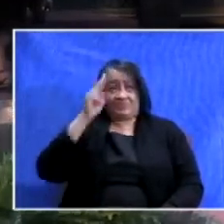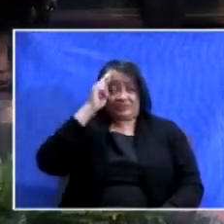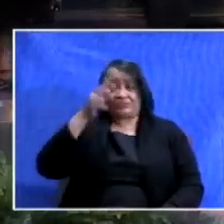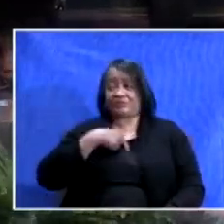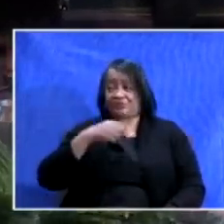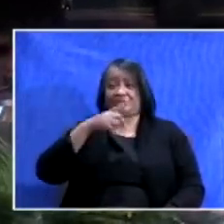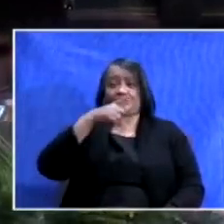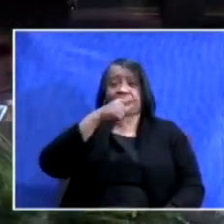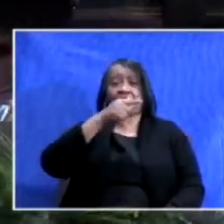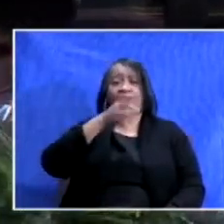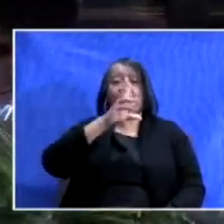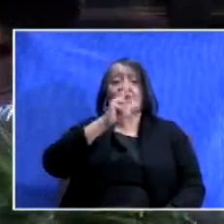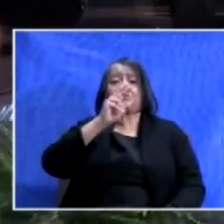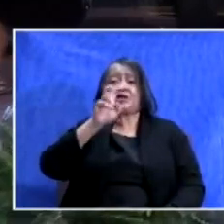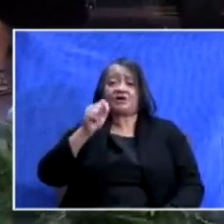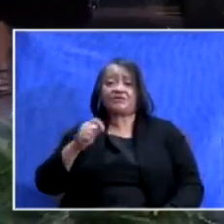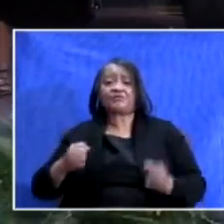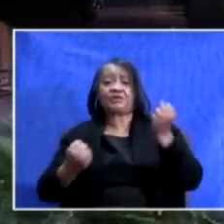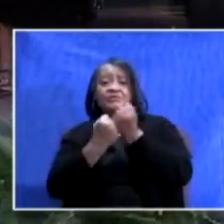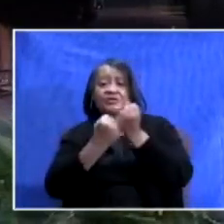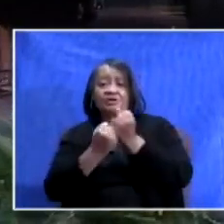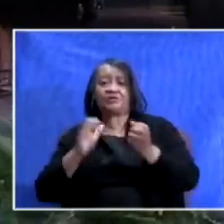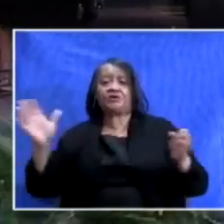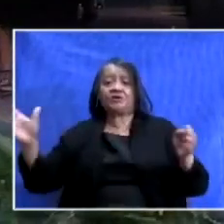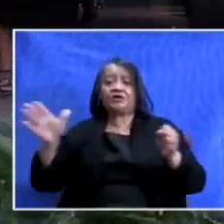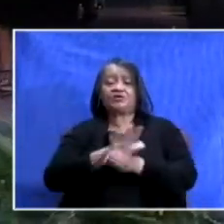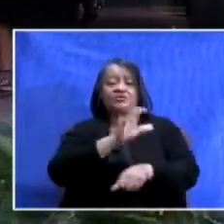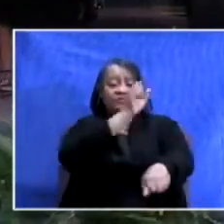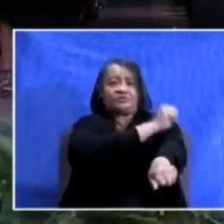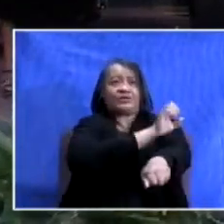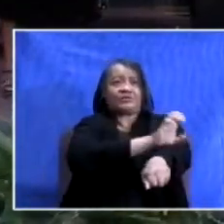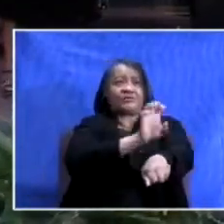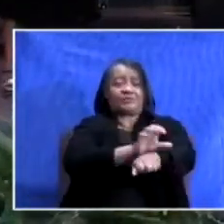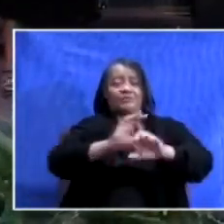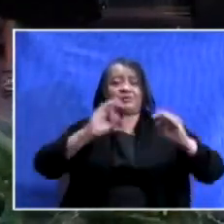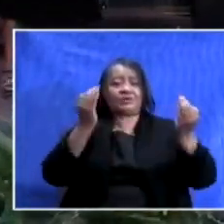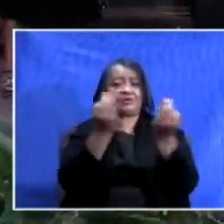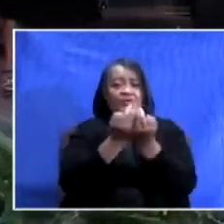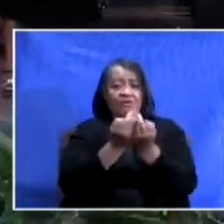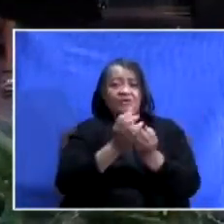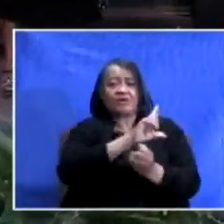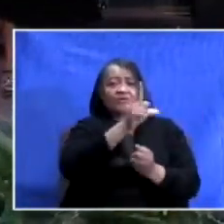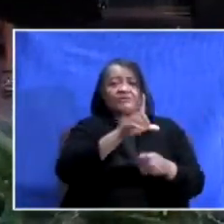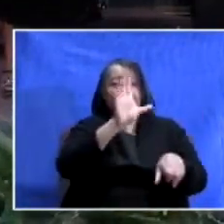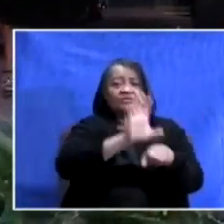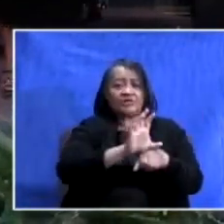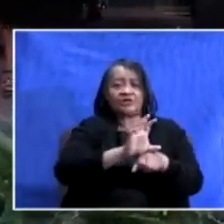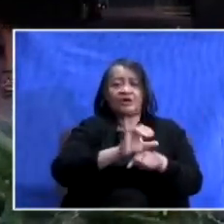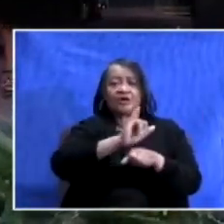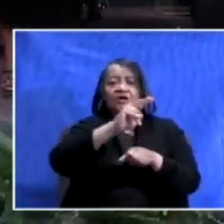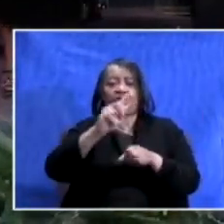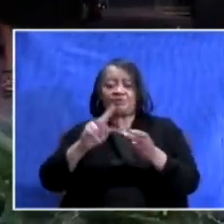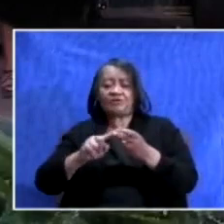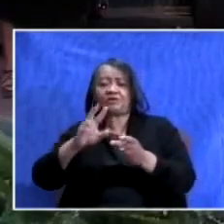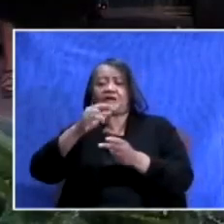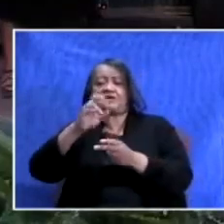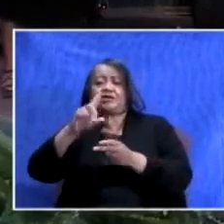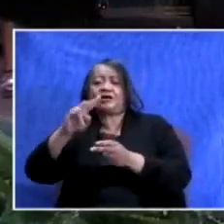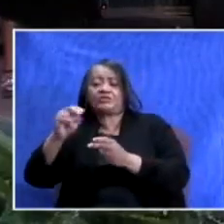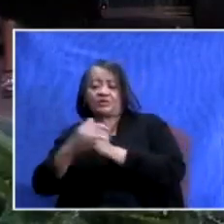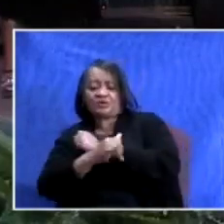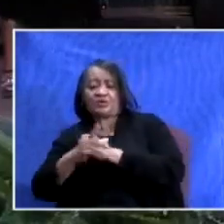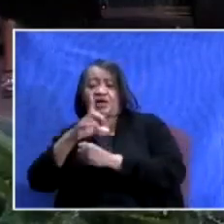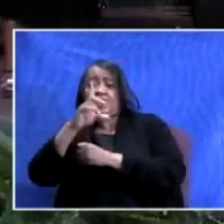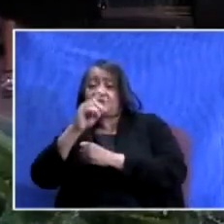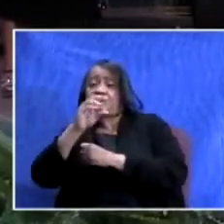my name is Gwendolyn Brashear, and on behalf of the entire St. Stephen family, the Louisville campus, Indiana, Hardin County,